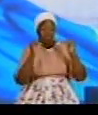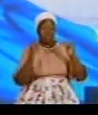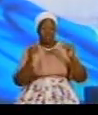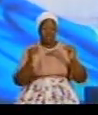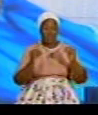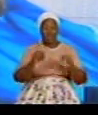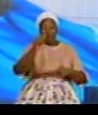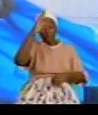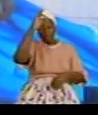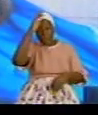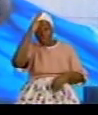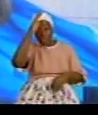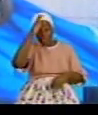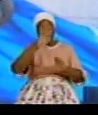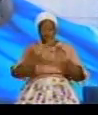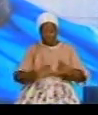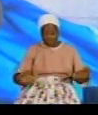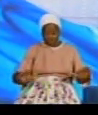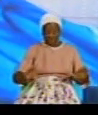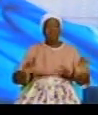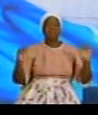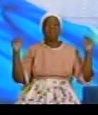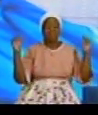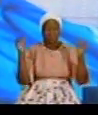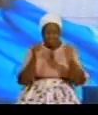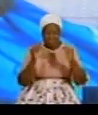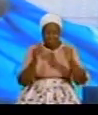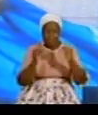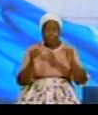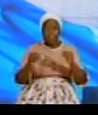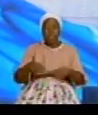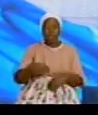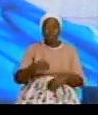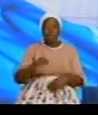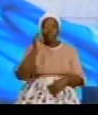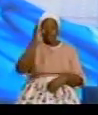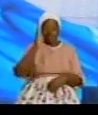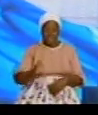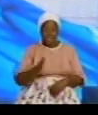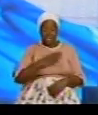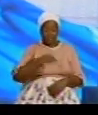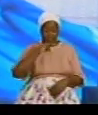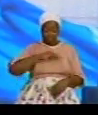children, all equal. Ministers and members,